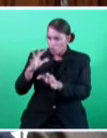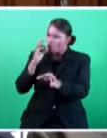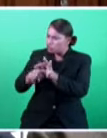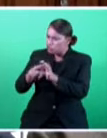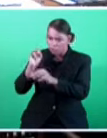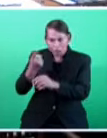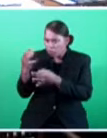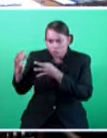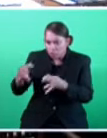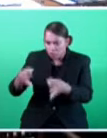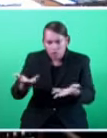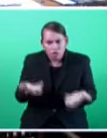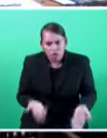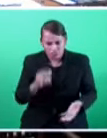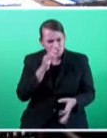Speaker.